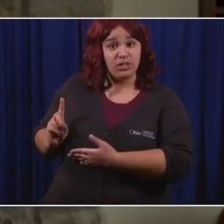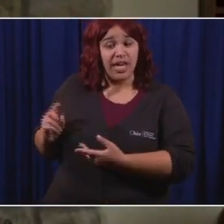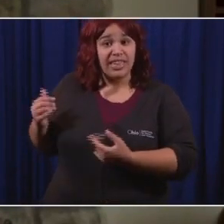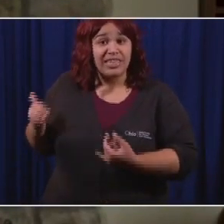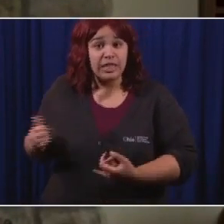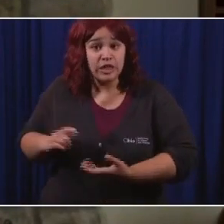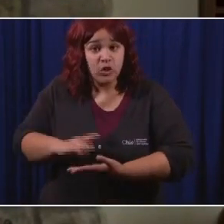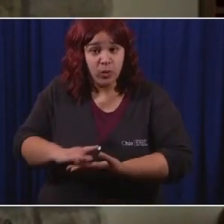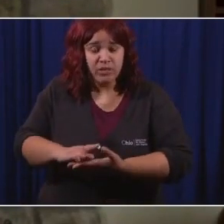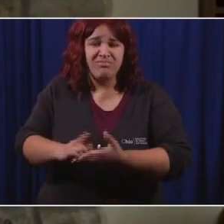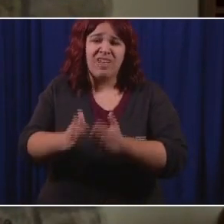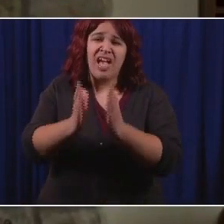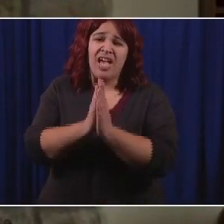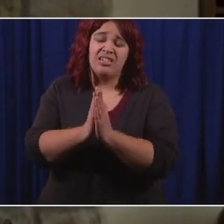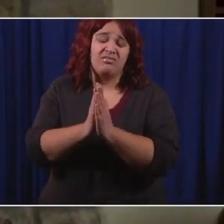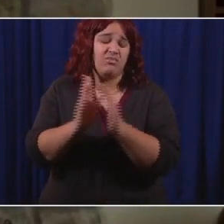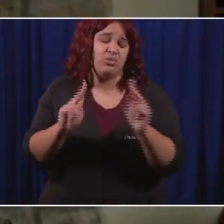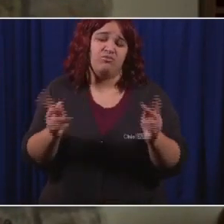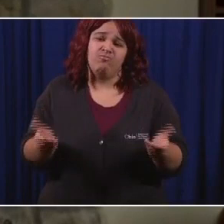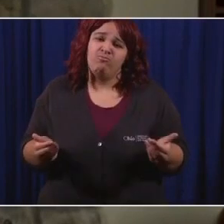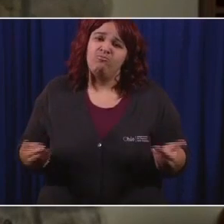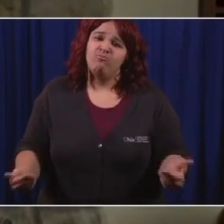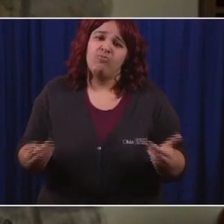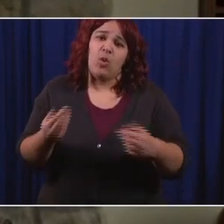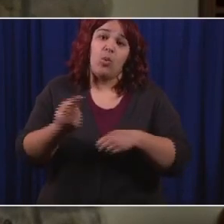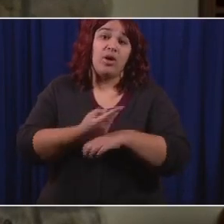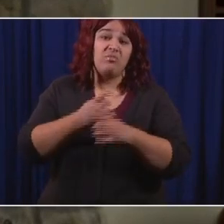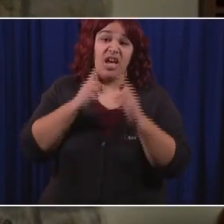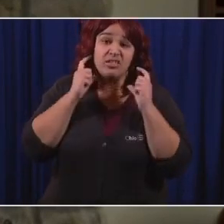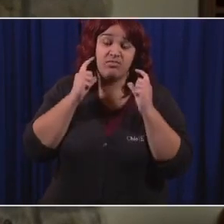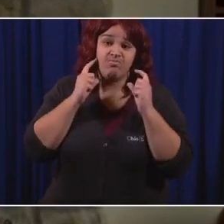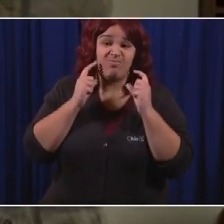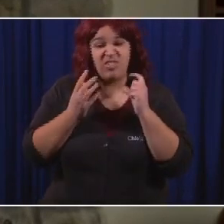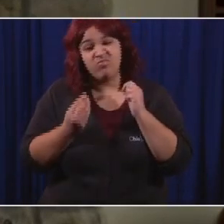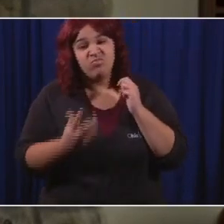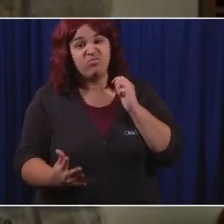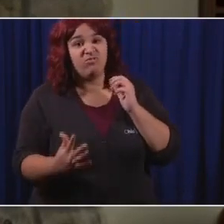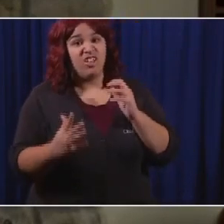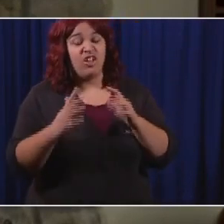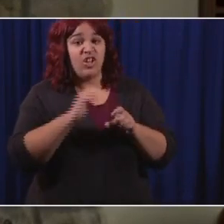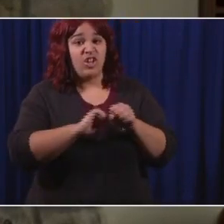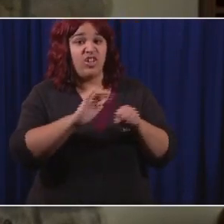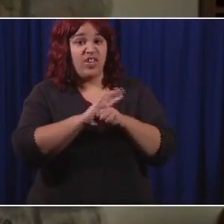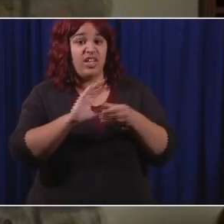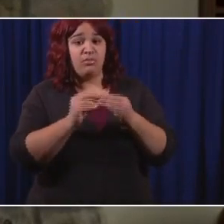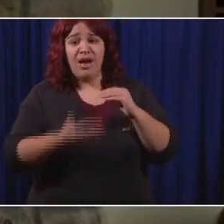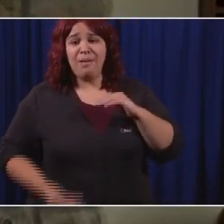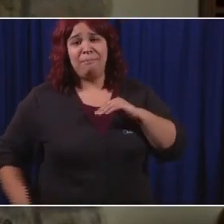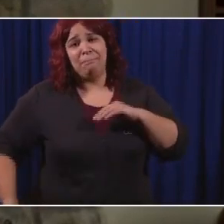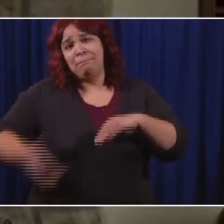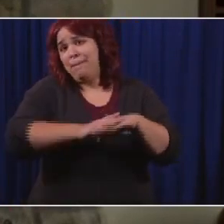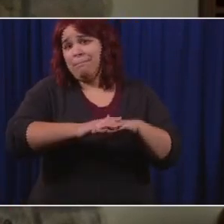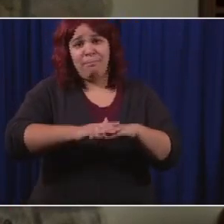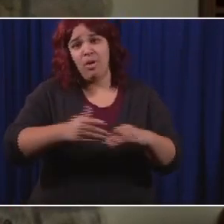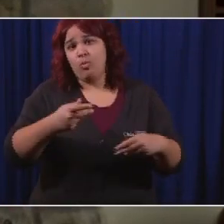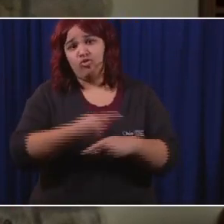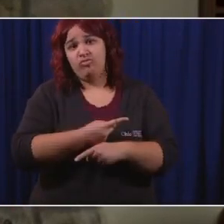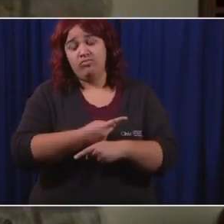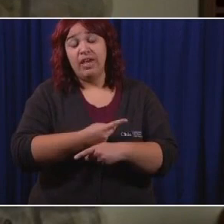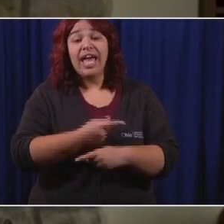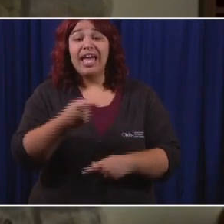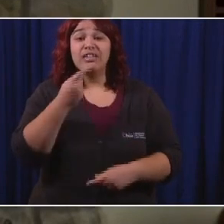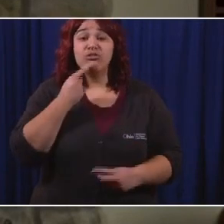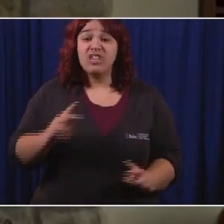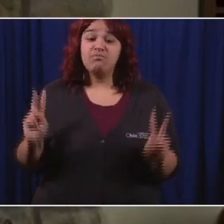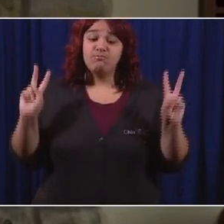we've now far surpassed a state record of new cases. Last week, you said, quote, government cannot mandate unless we're in China or some